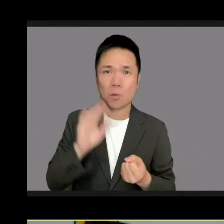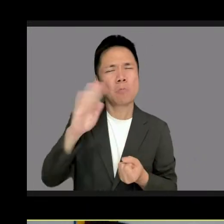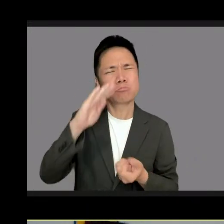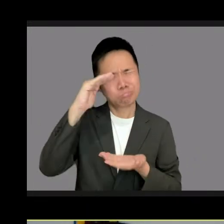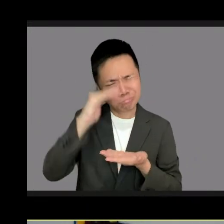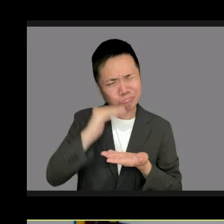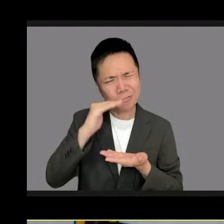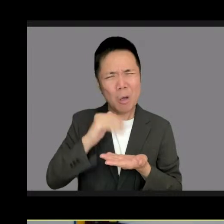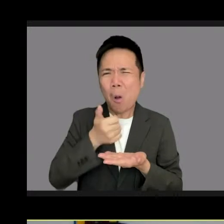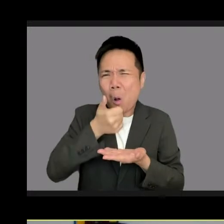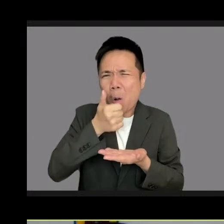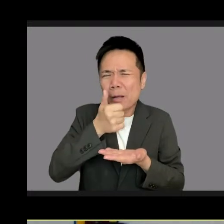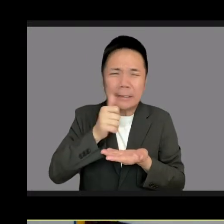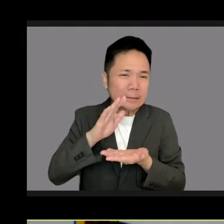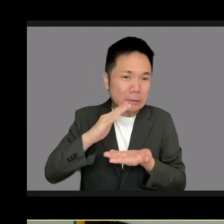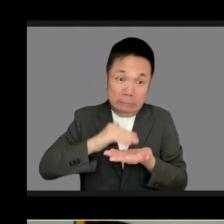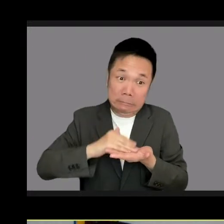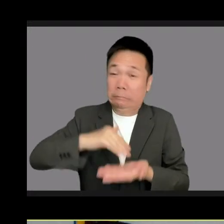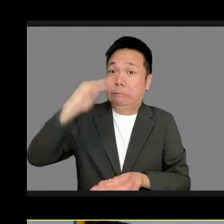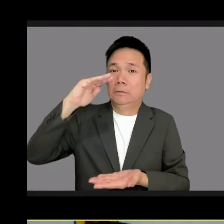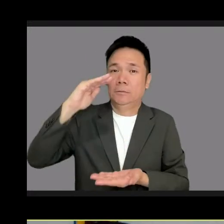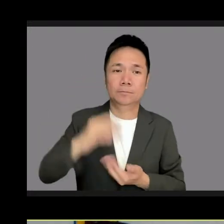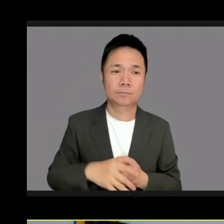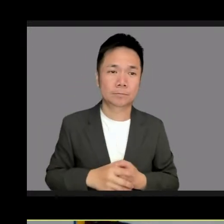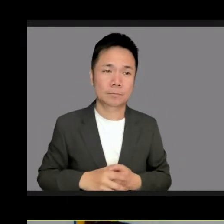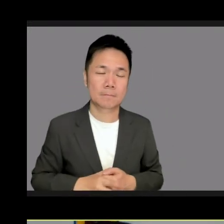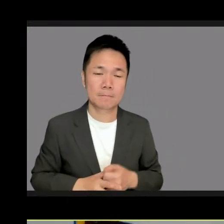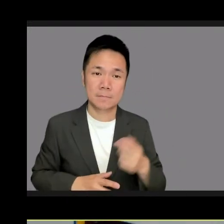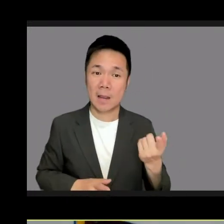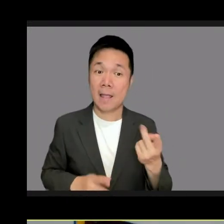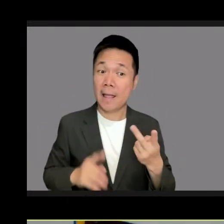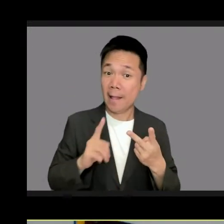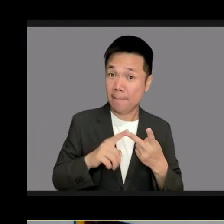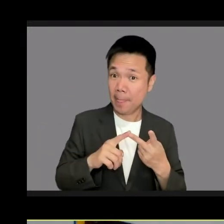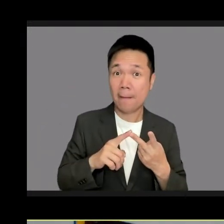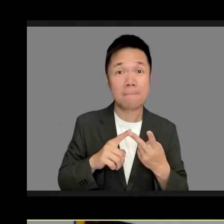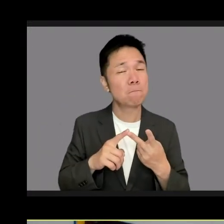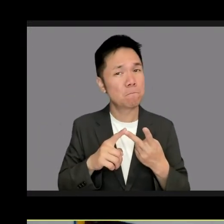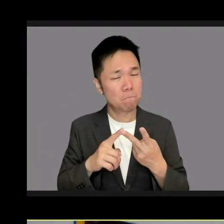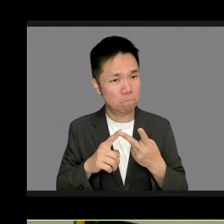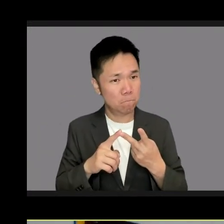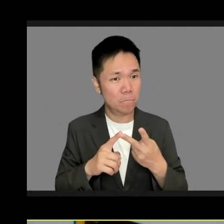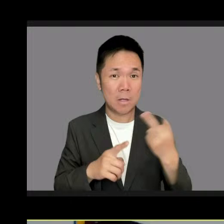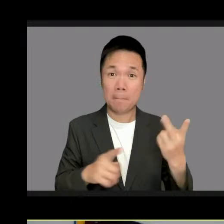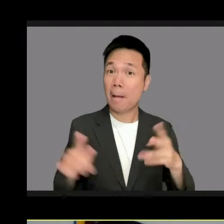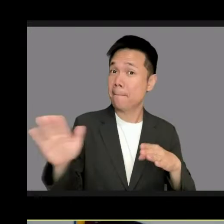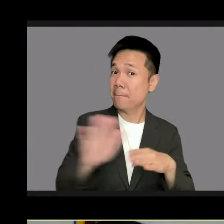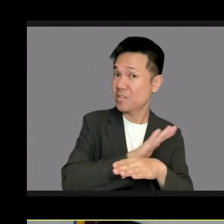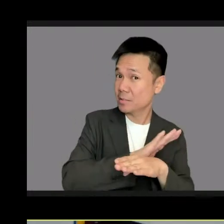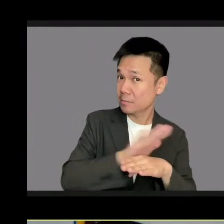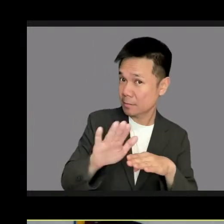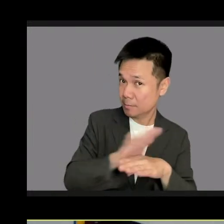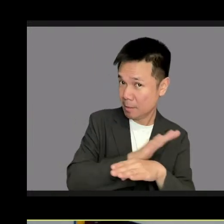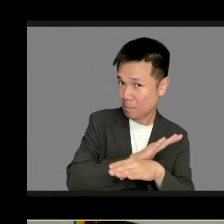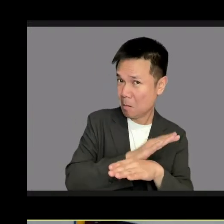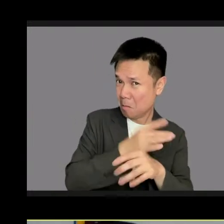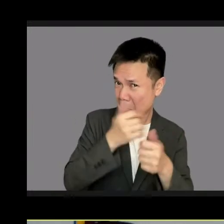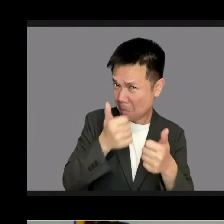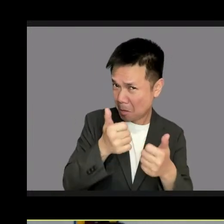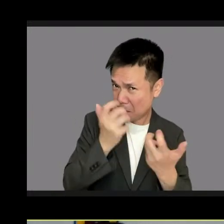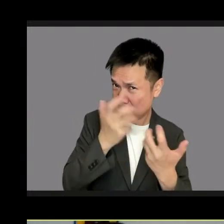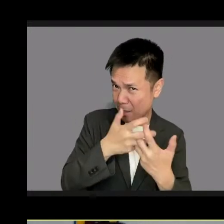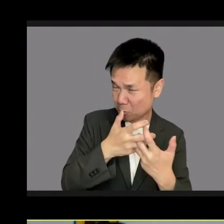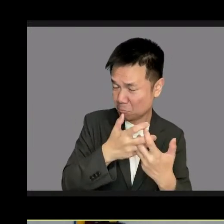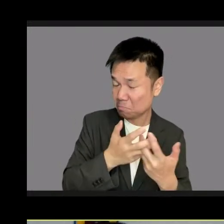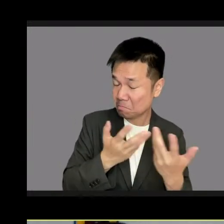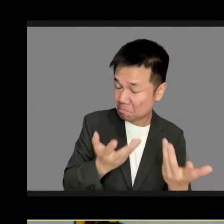to implement it. So technical feasibility and obviously business viability has to be there,